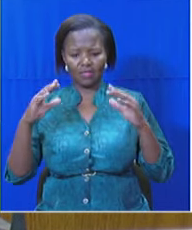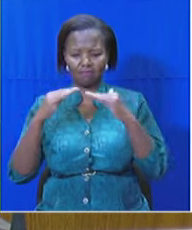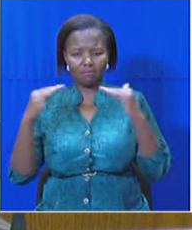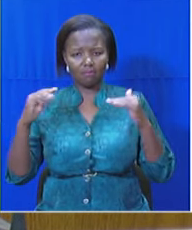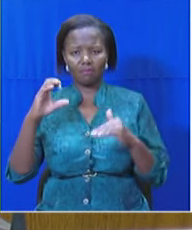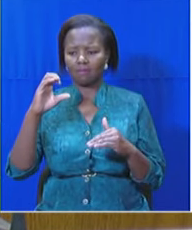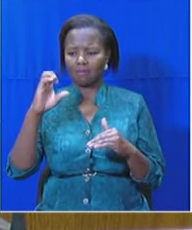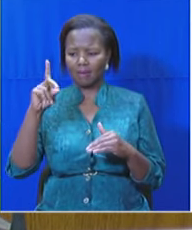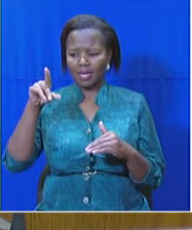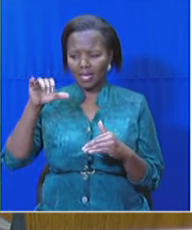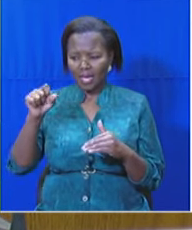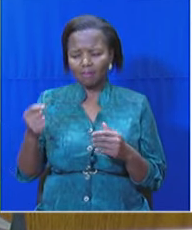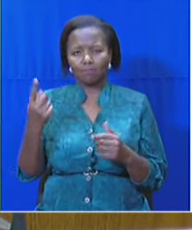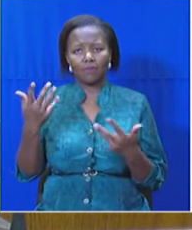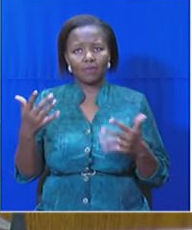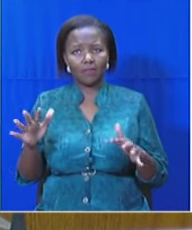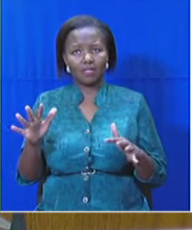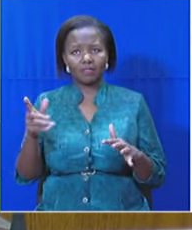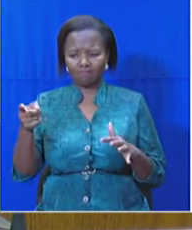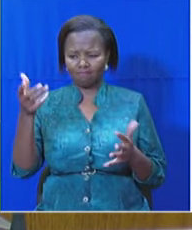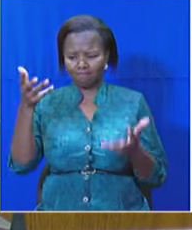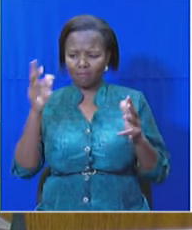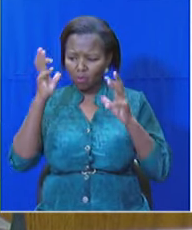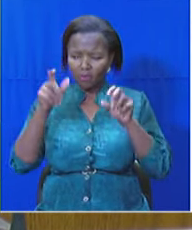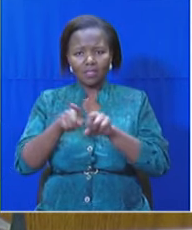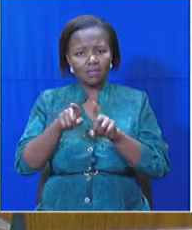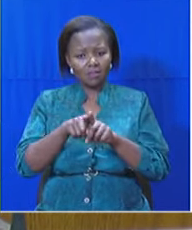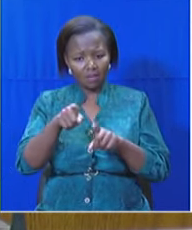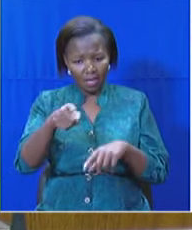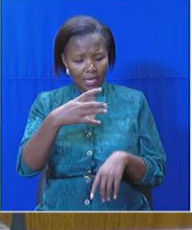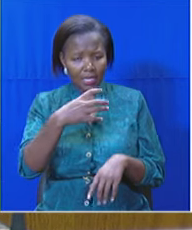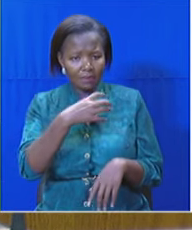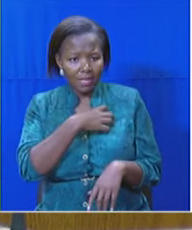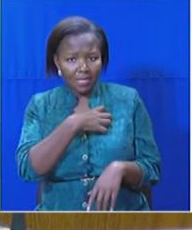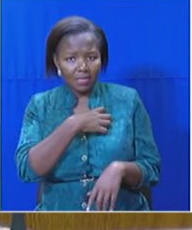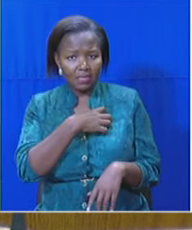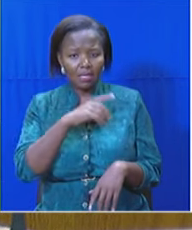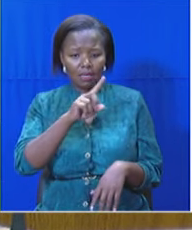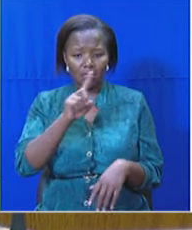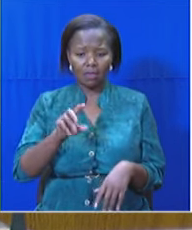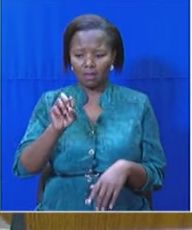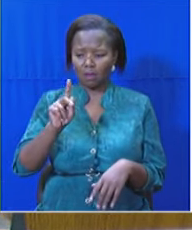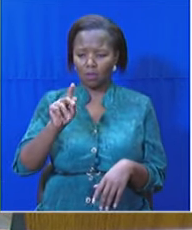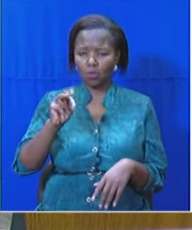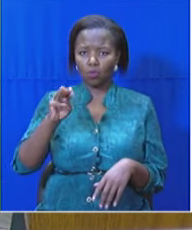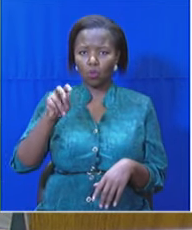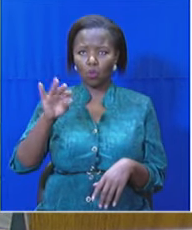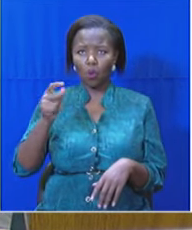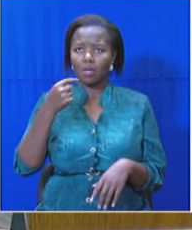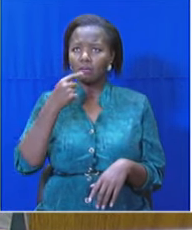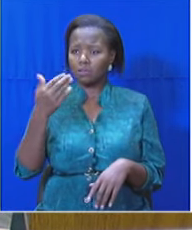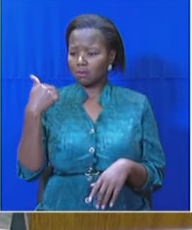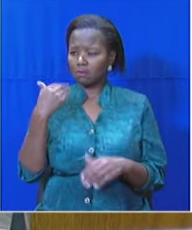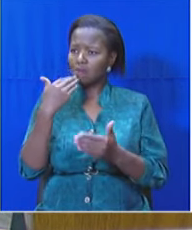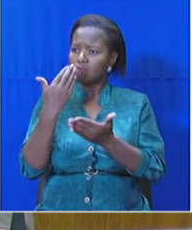had Mr. Mantashe confused, and Minister Zokwana, who's sitting here, told the farmers that they must not worry about these proposals because